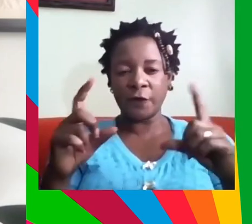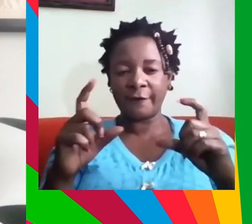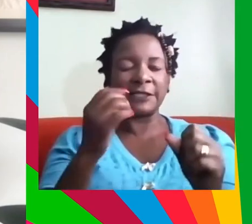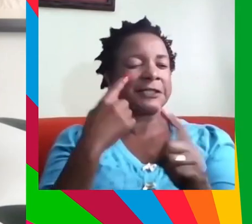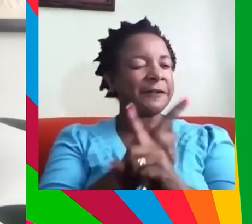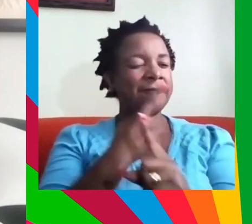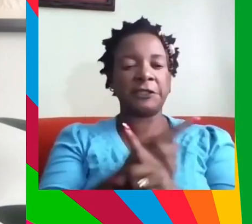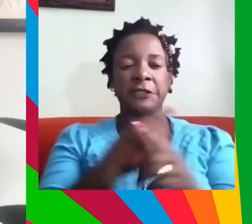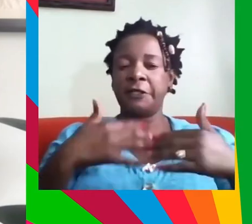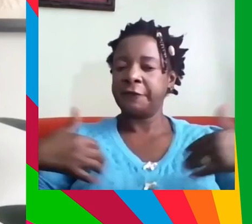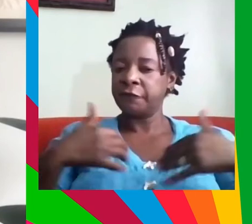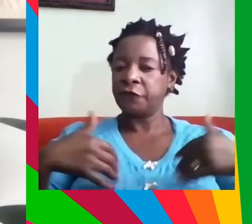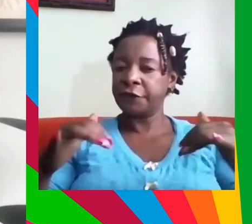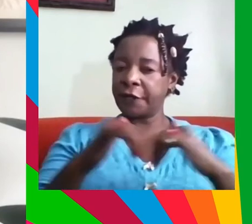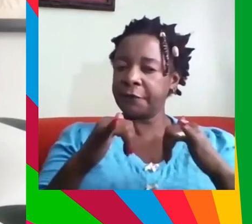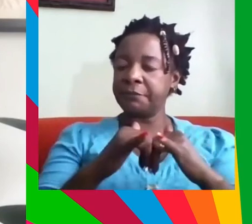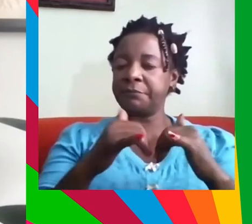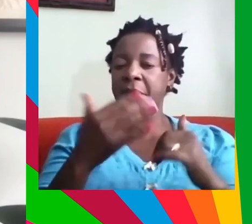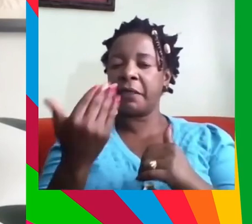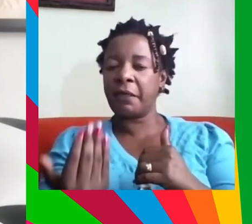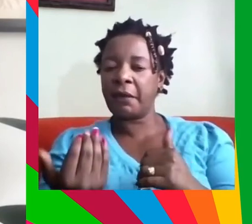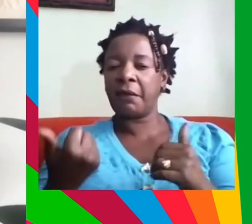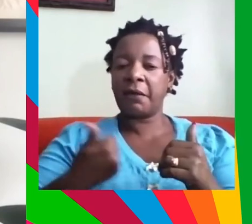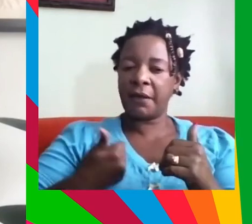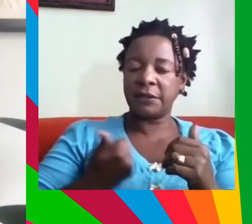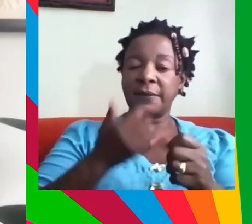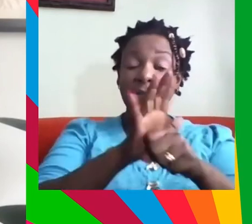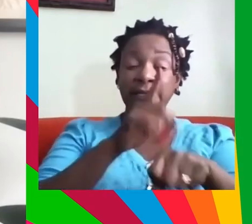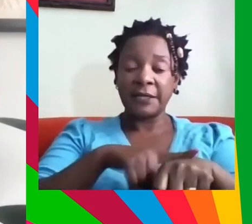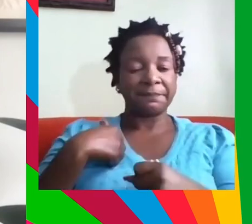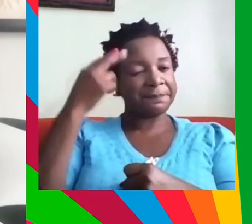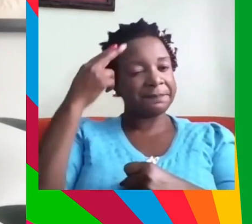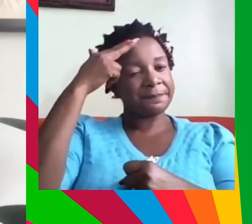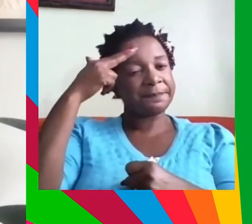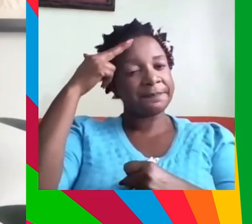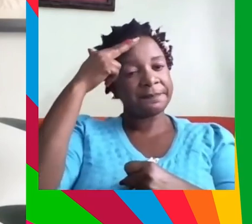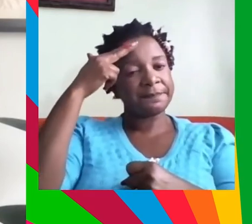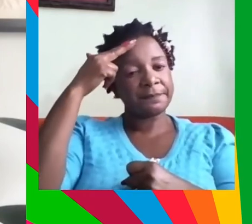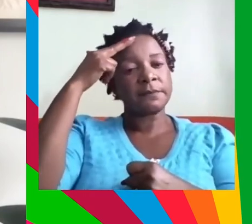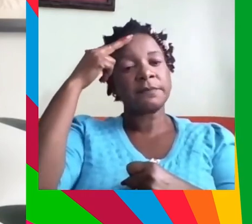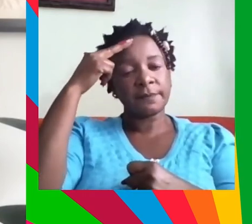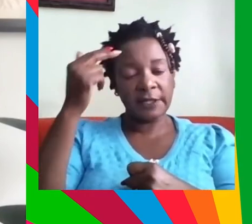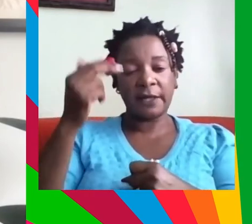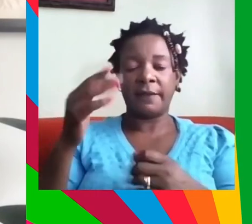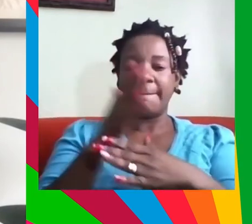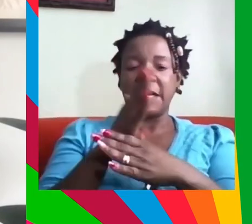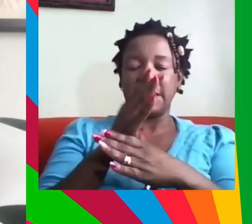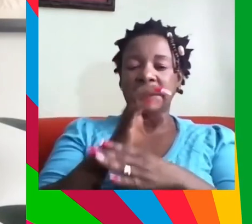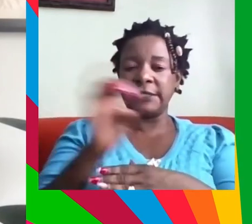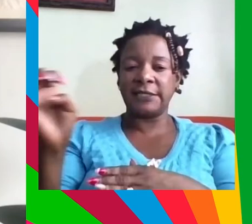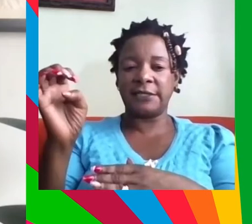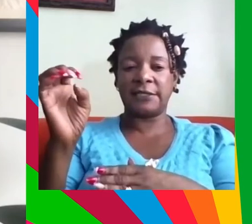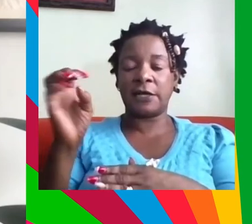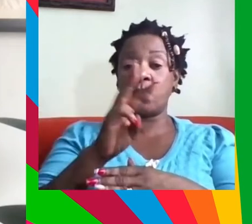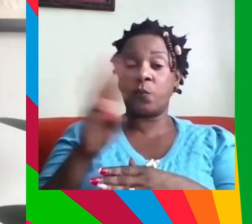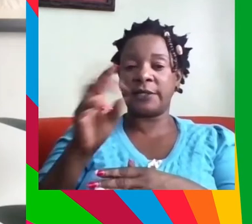refugee camps, I've photographed young girls, and a lot of times I've realized that at least in the MENA region, the Middle East and North Africa,